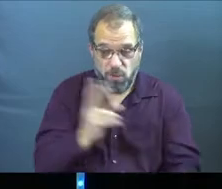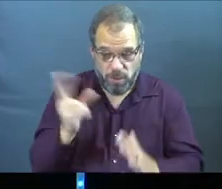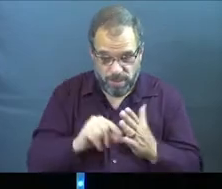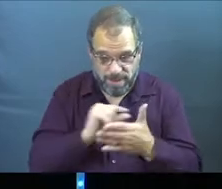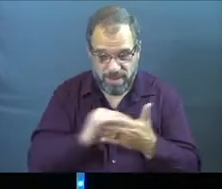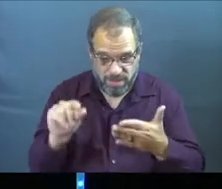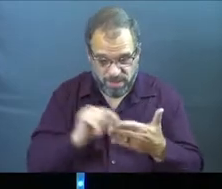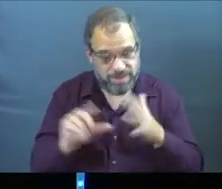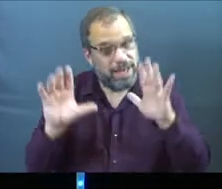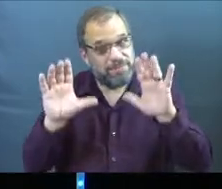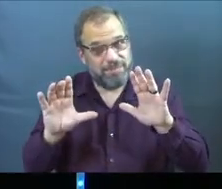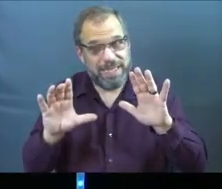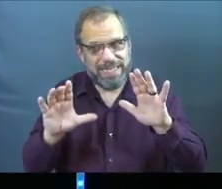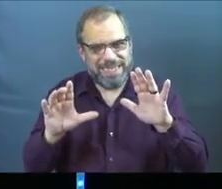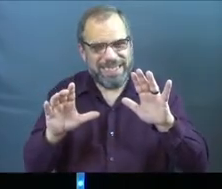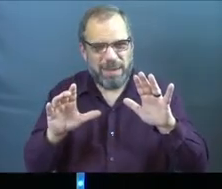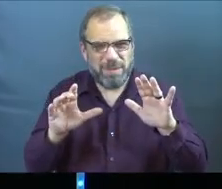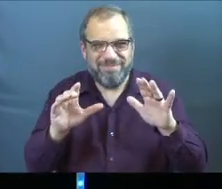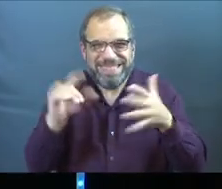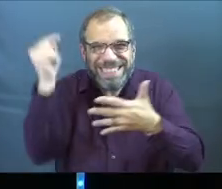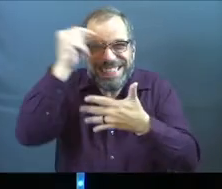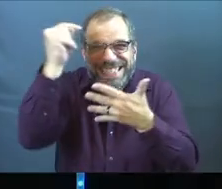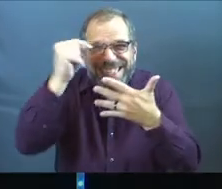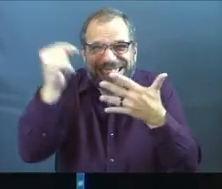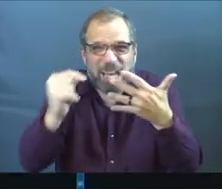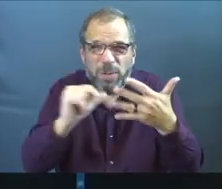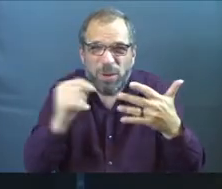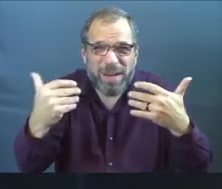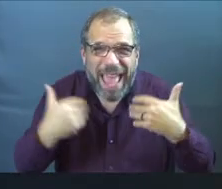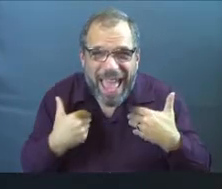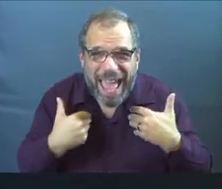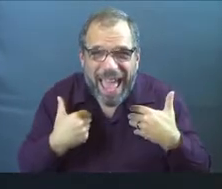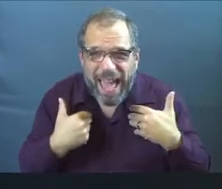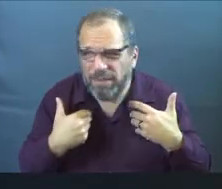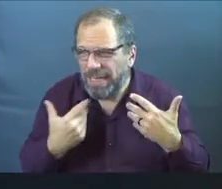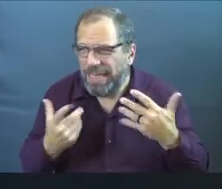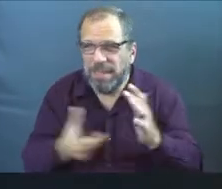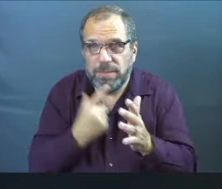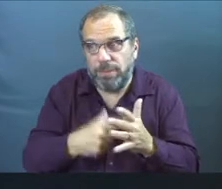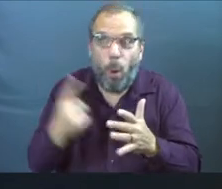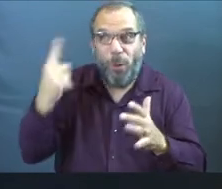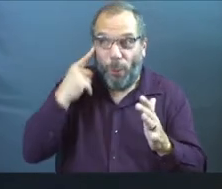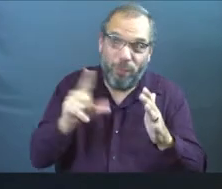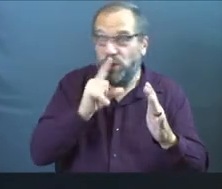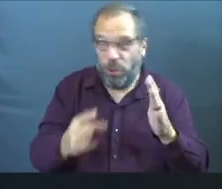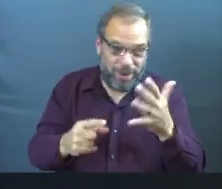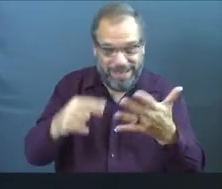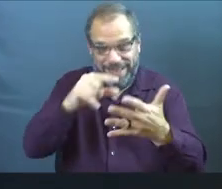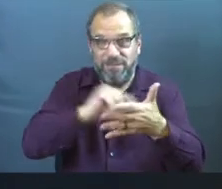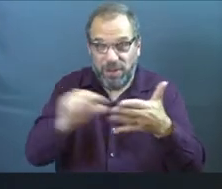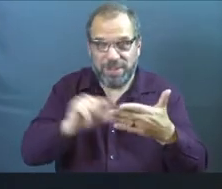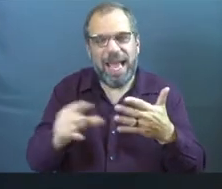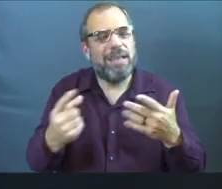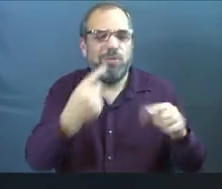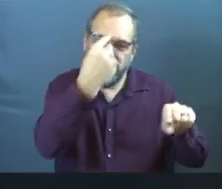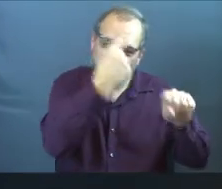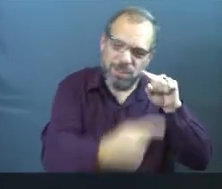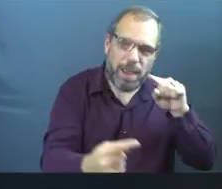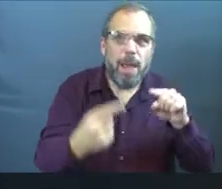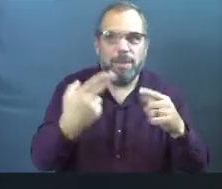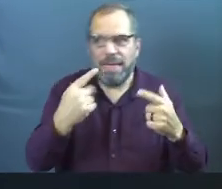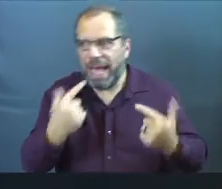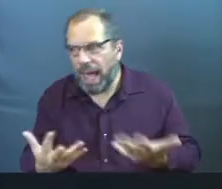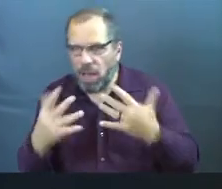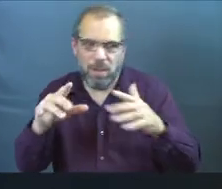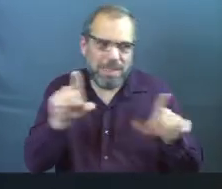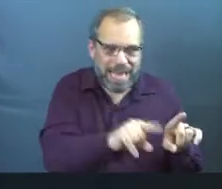these passages, and again, we don't have a lot of, we don't have actual facts, but sometimes we like to think we know for sure. And again, people disagree. Here's what hell's like.